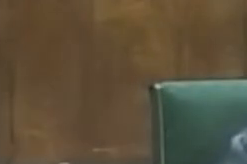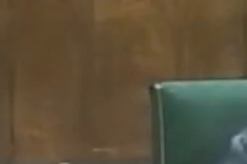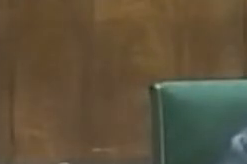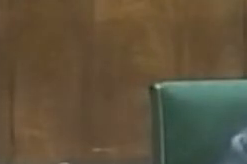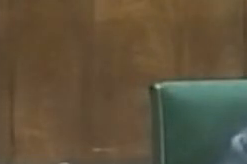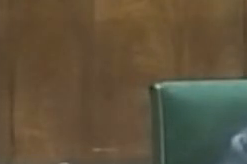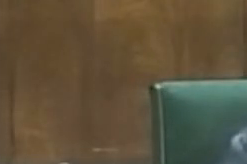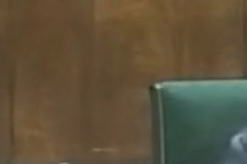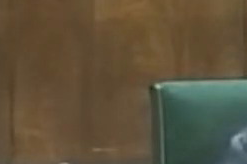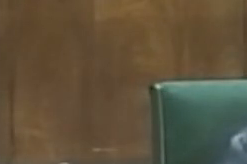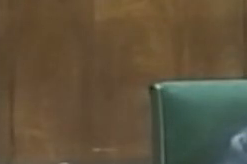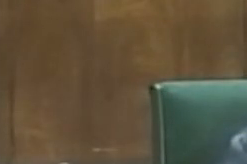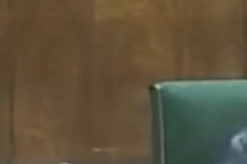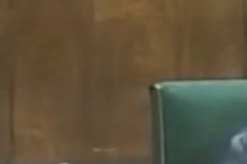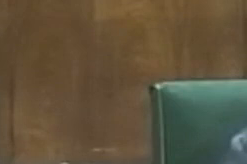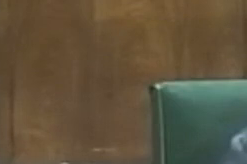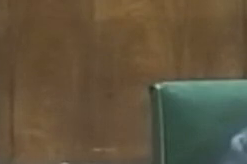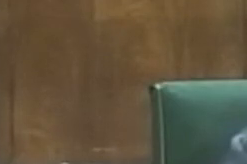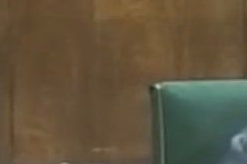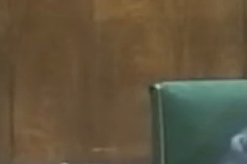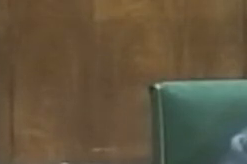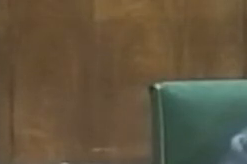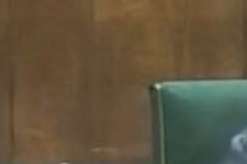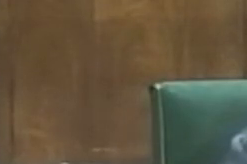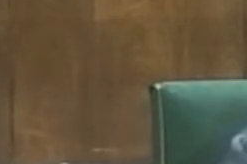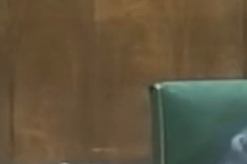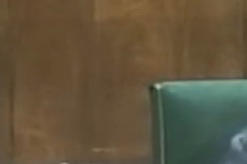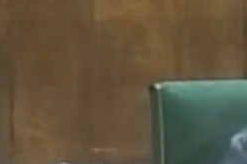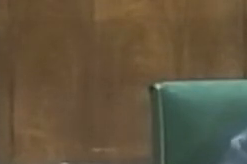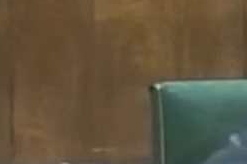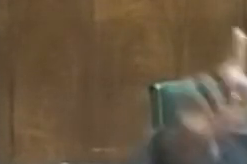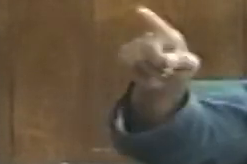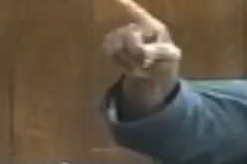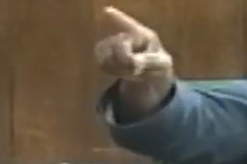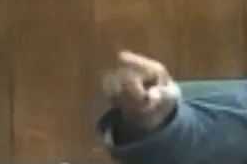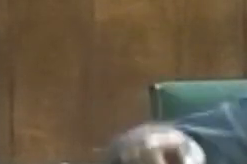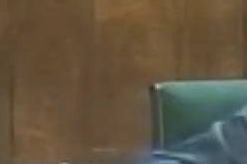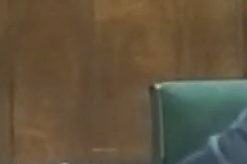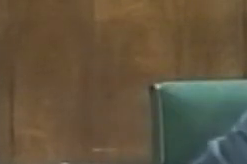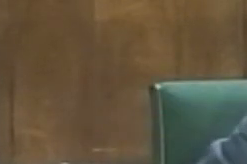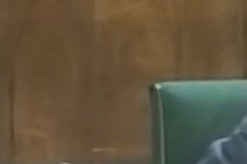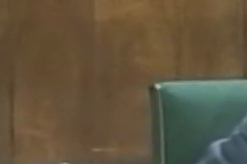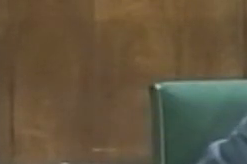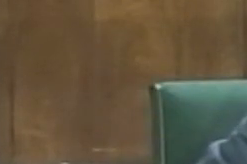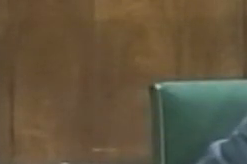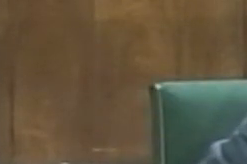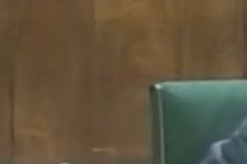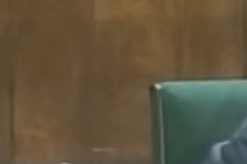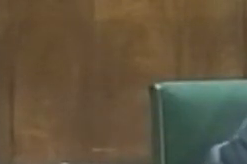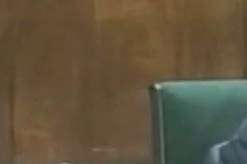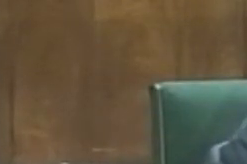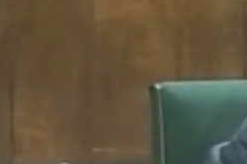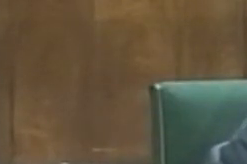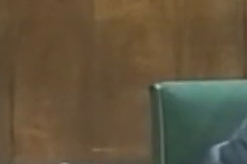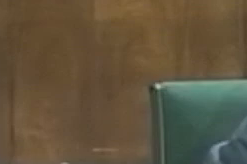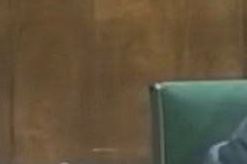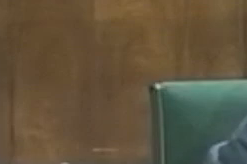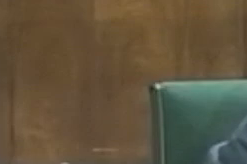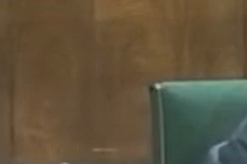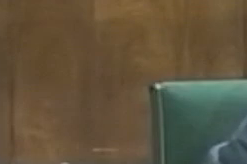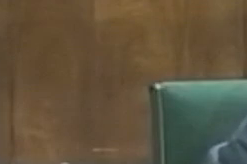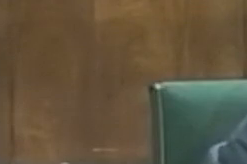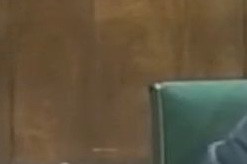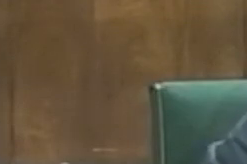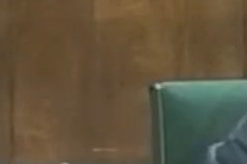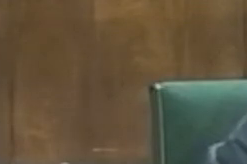Mr. President, let's make this a moment, a teaching moment, and a moment which will lead to real strong action being taken,